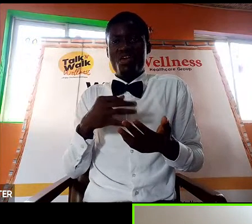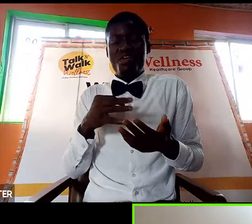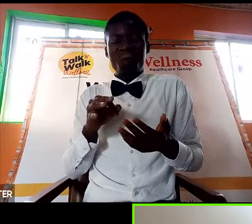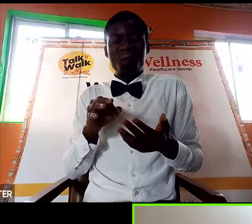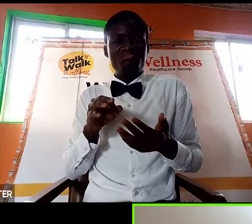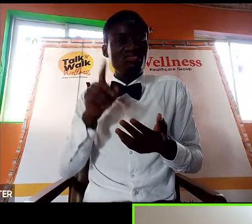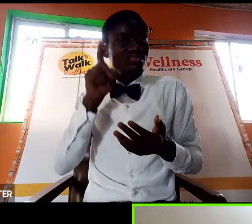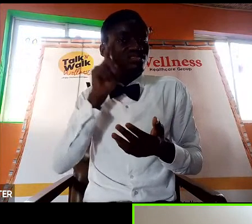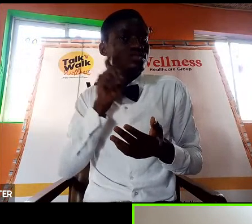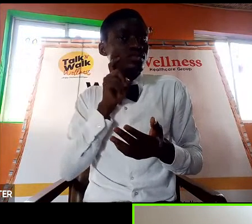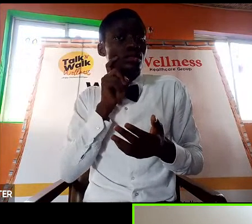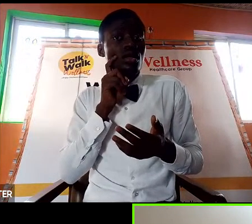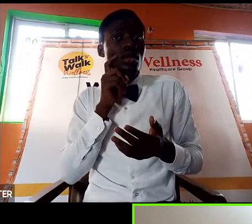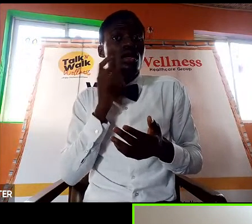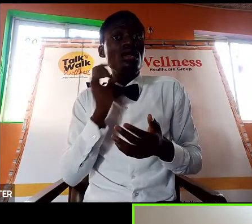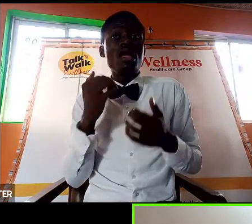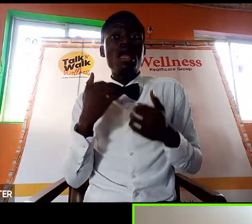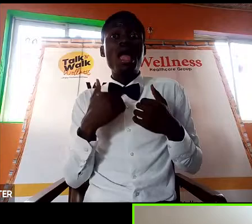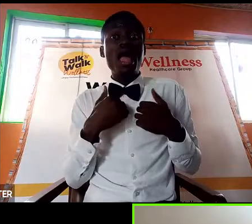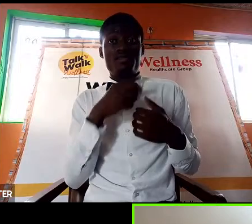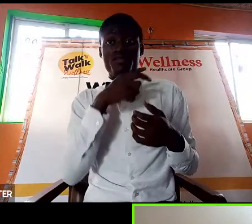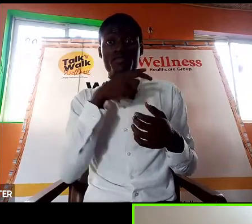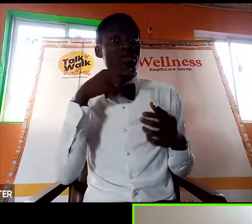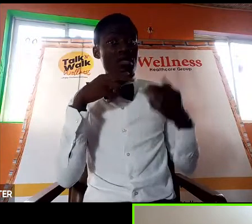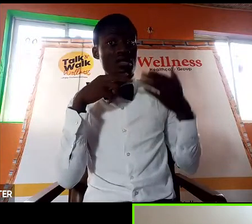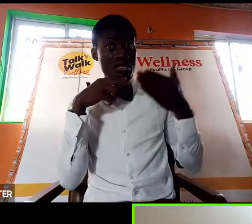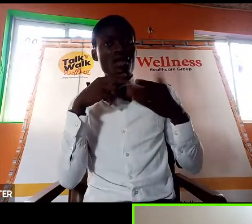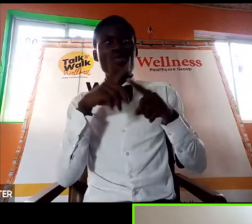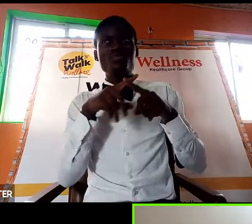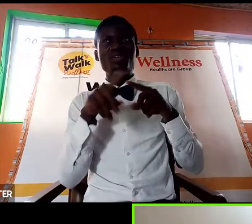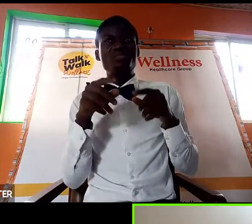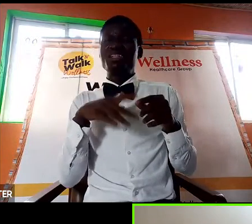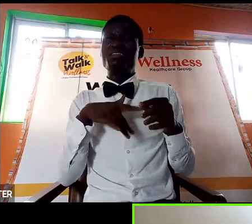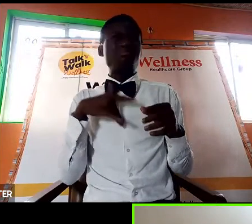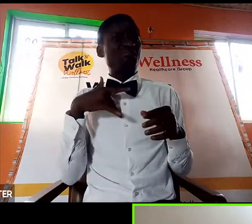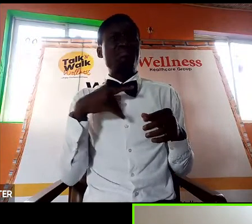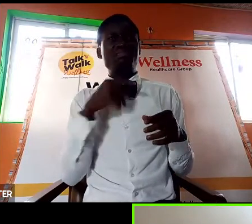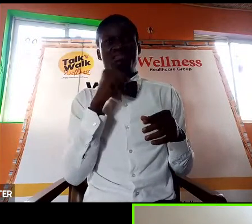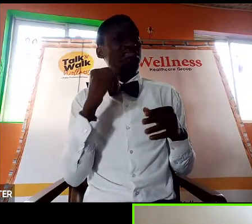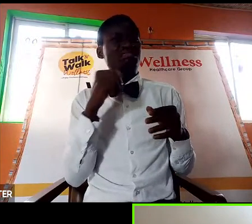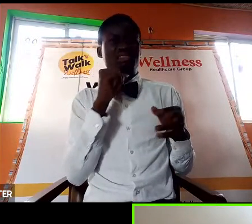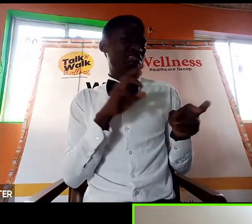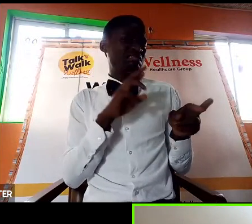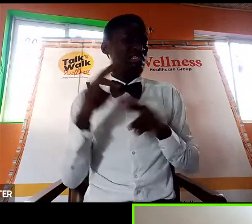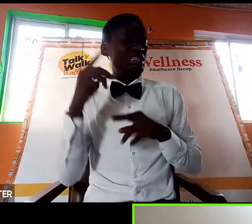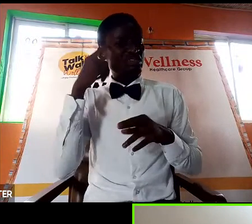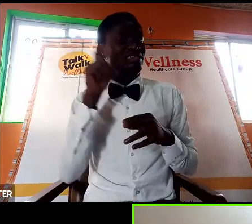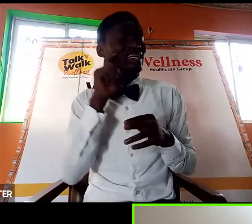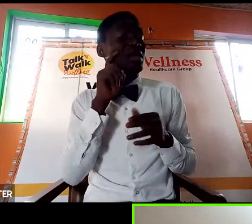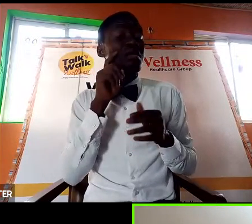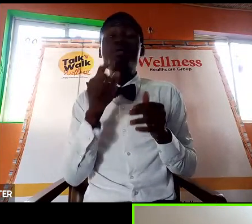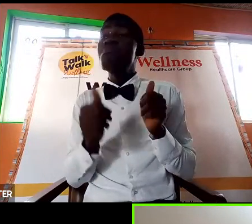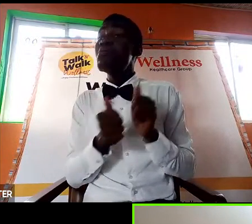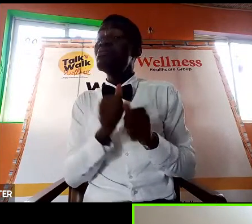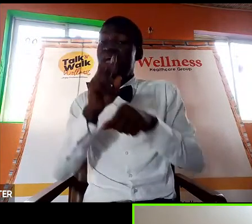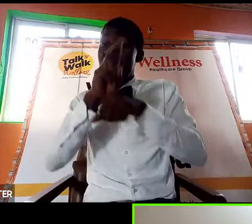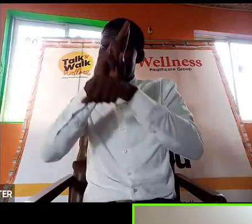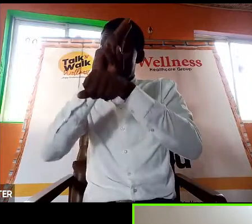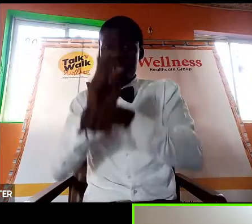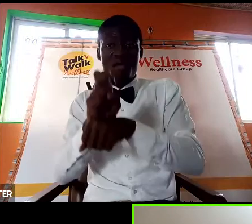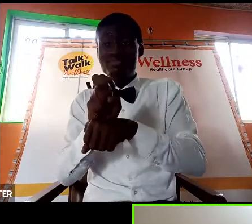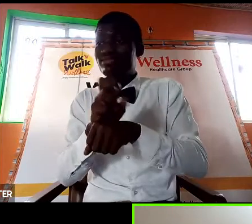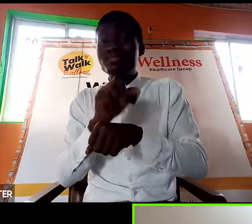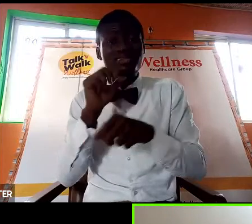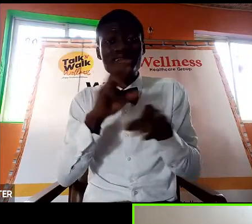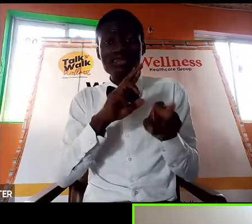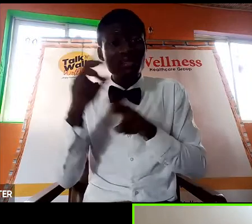or anything. They just don't want to have sex. They are like that. They don't get turned on. They don't think about it. They don't like it. There are people